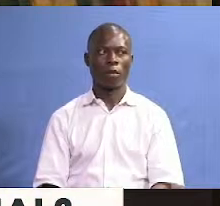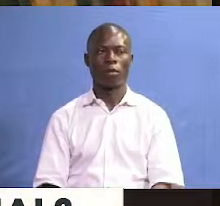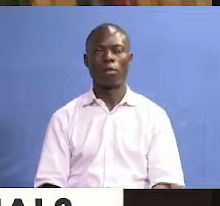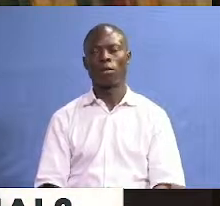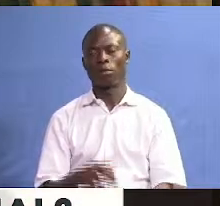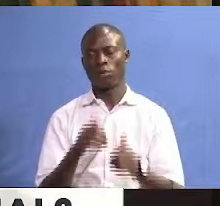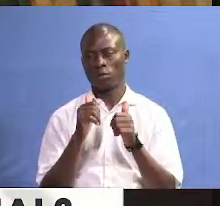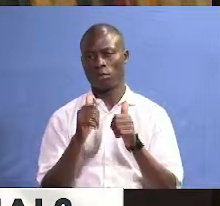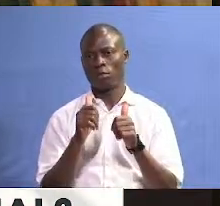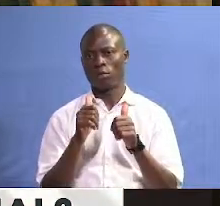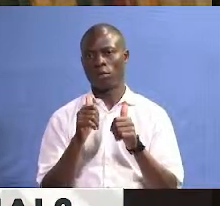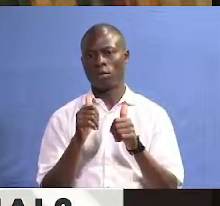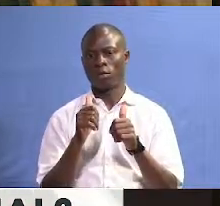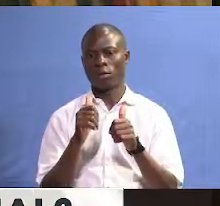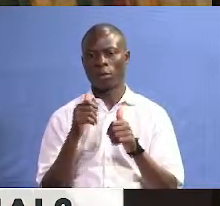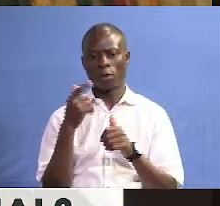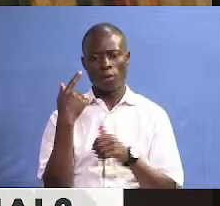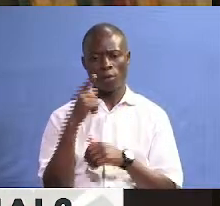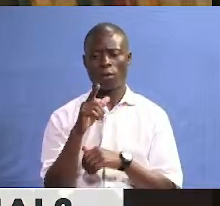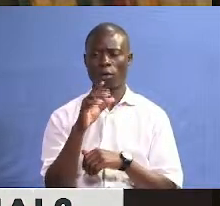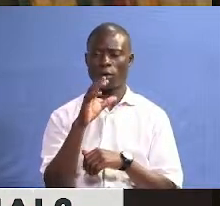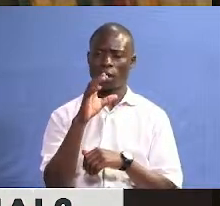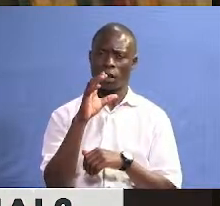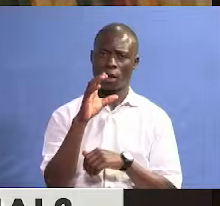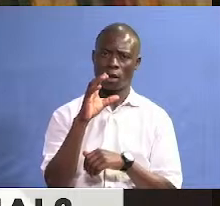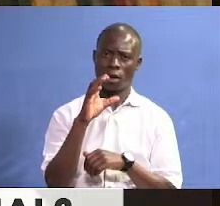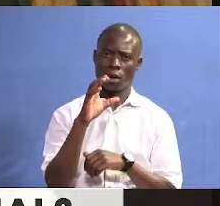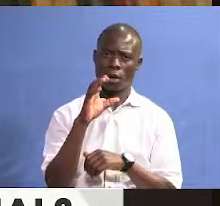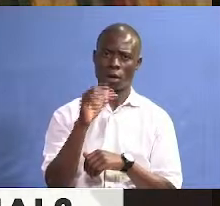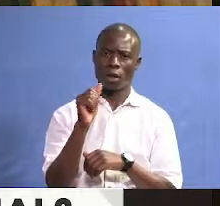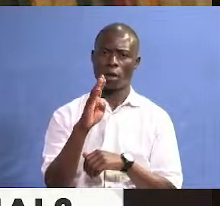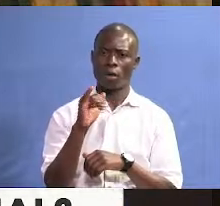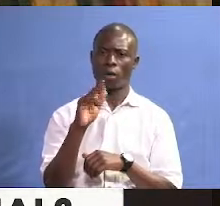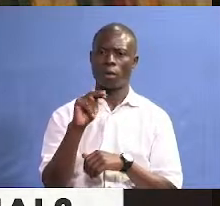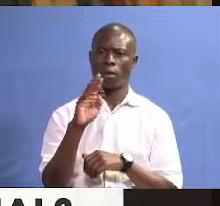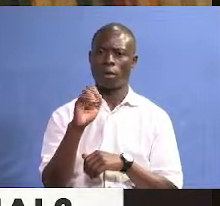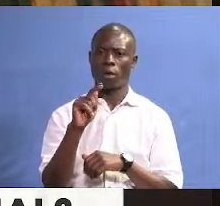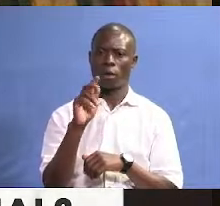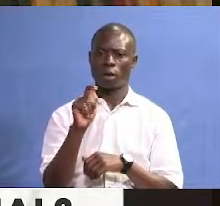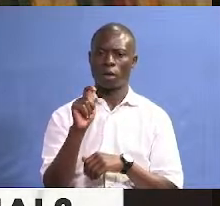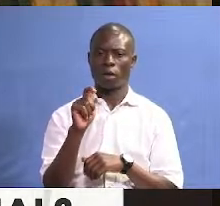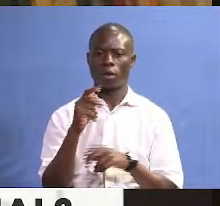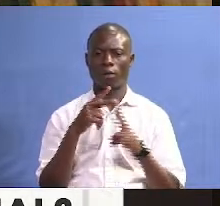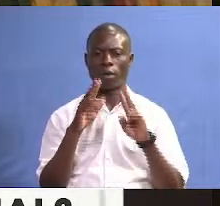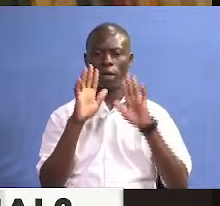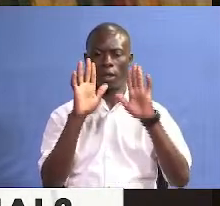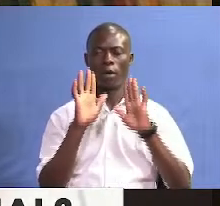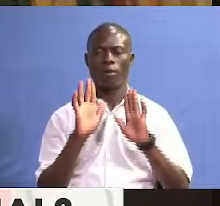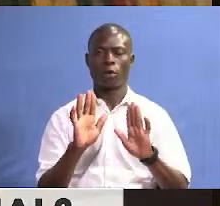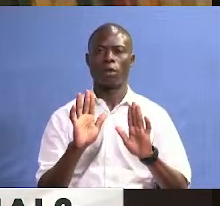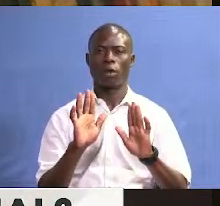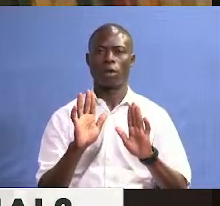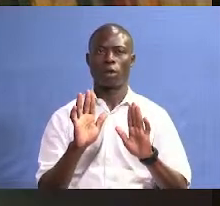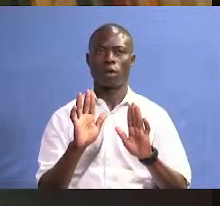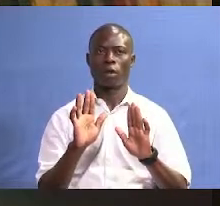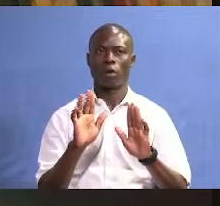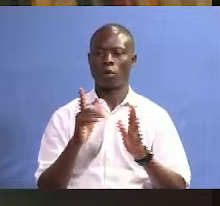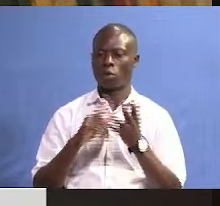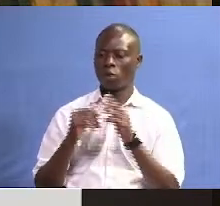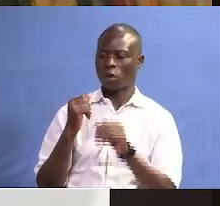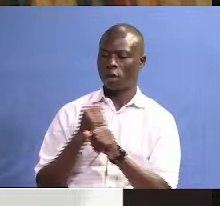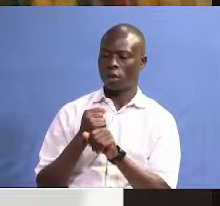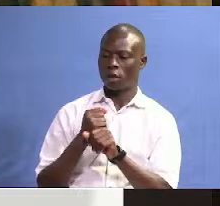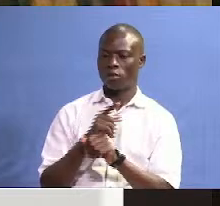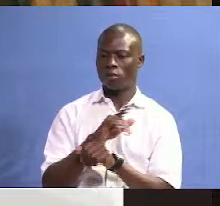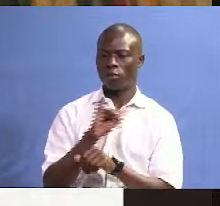Yes, for the cabinet secretaries, it's important that they, of course, they did